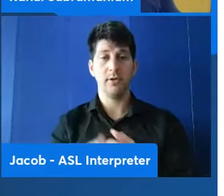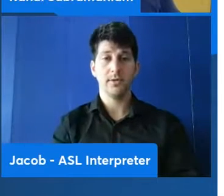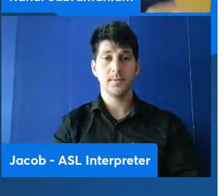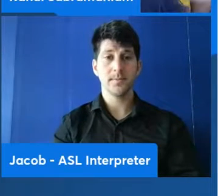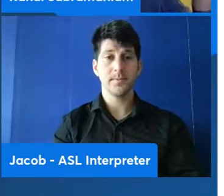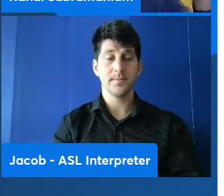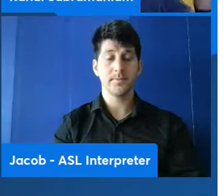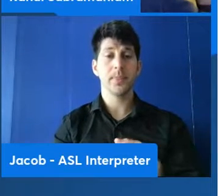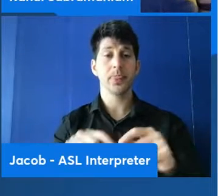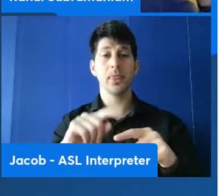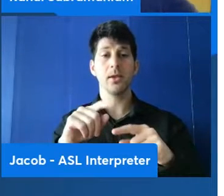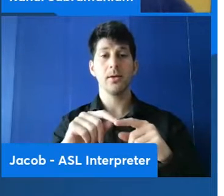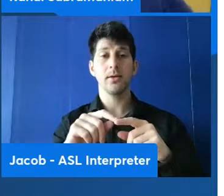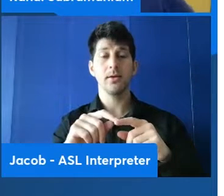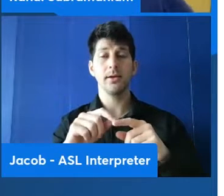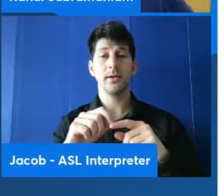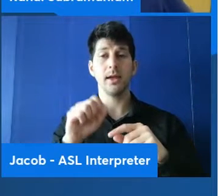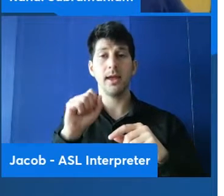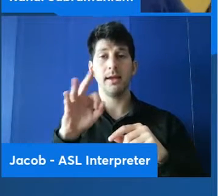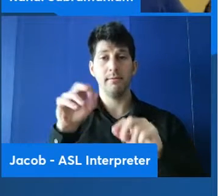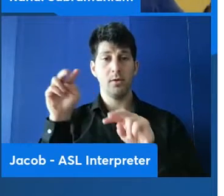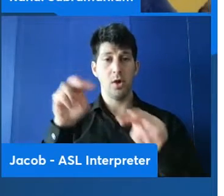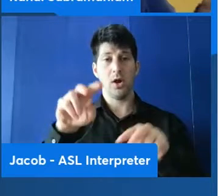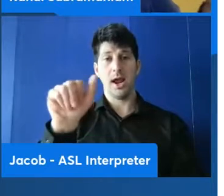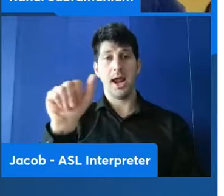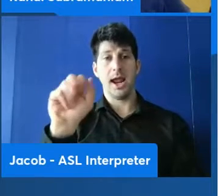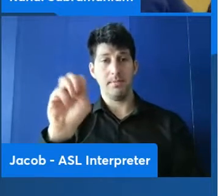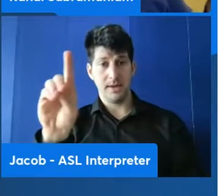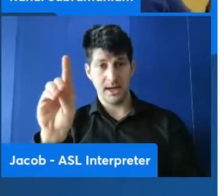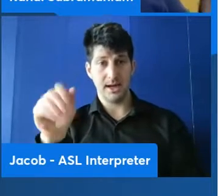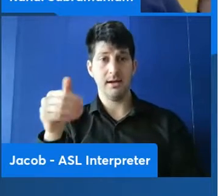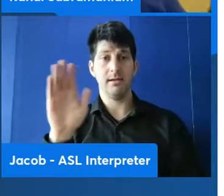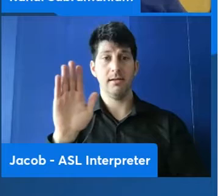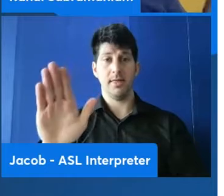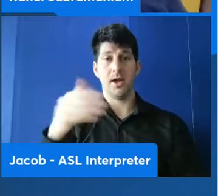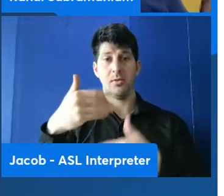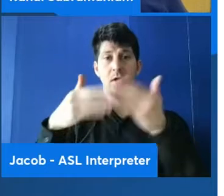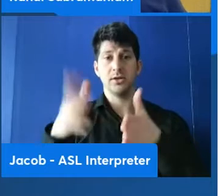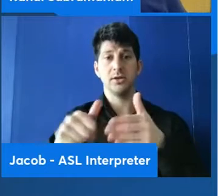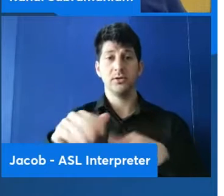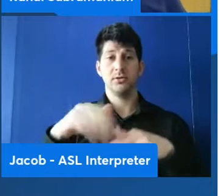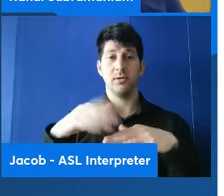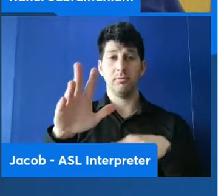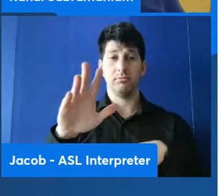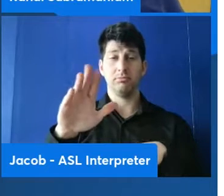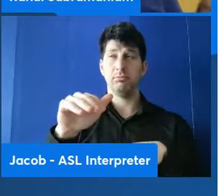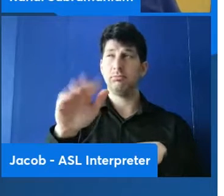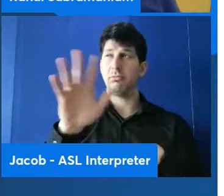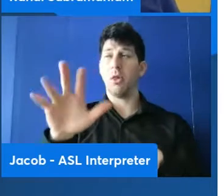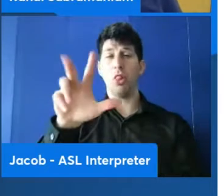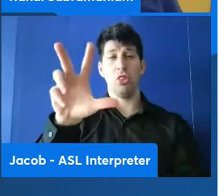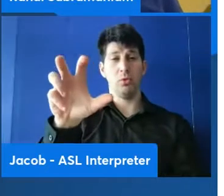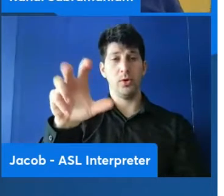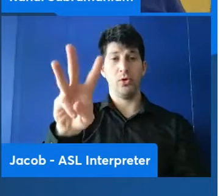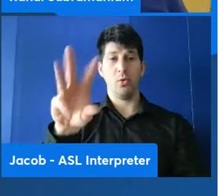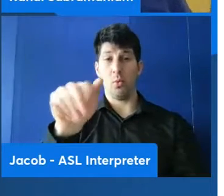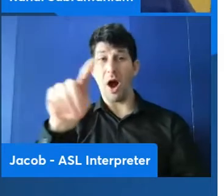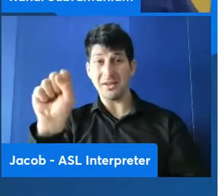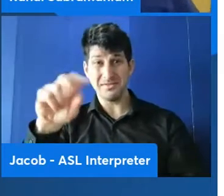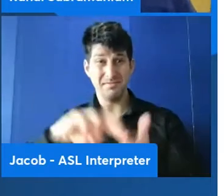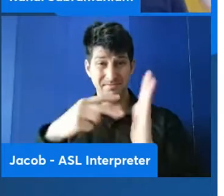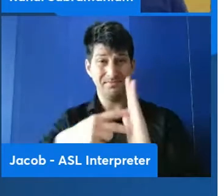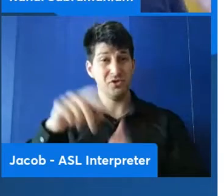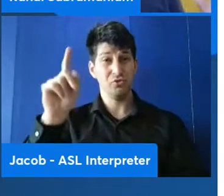And when you look at the AMD processors, they are pushing nearly 300 watts, which basically means you